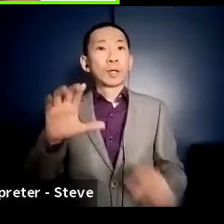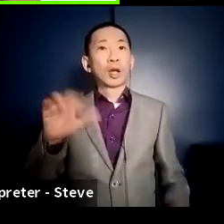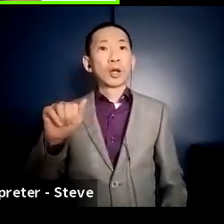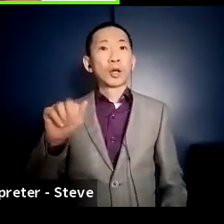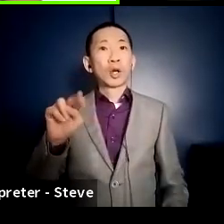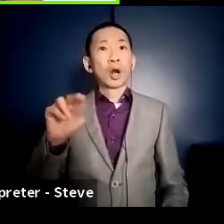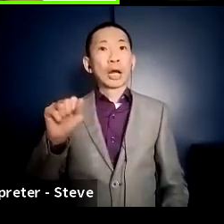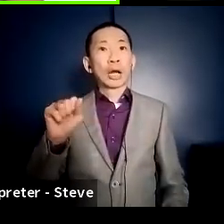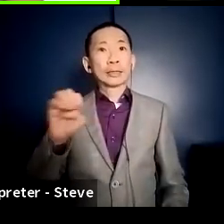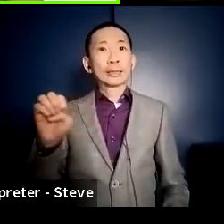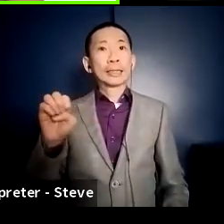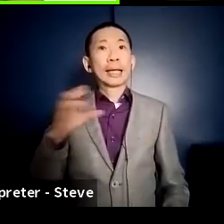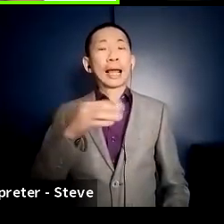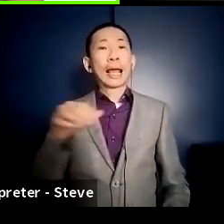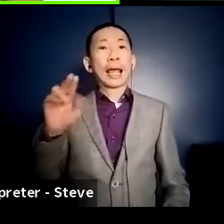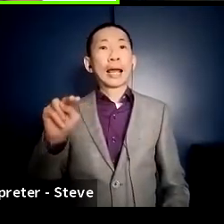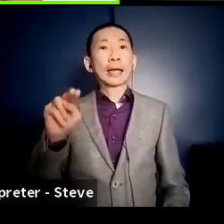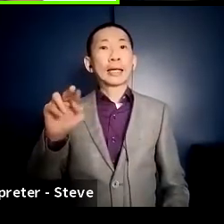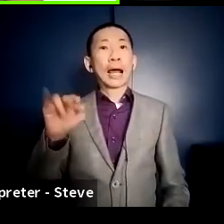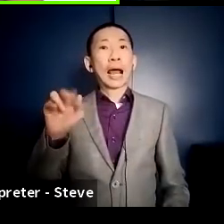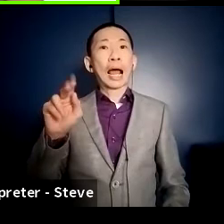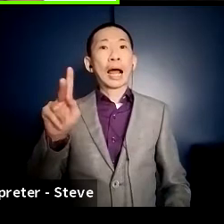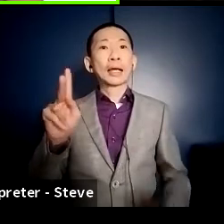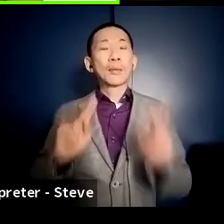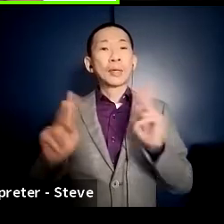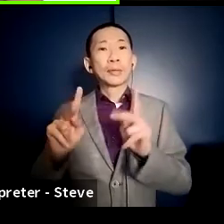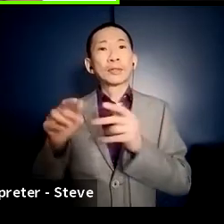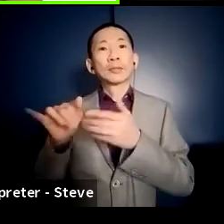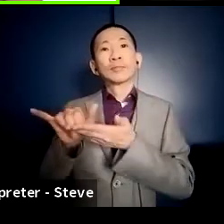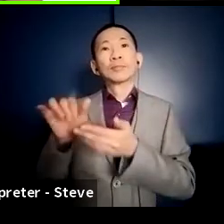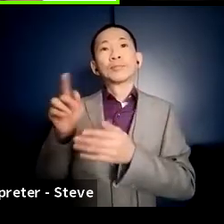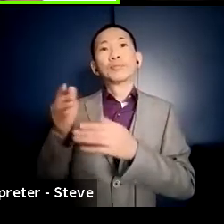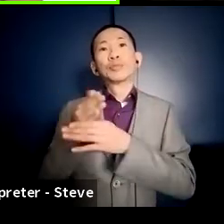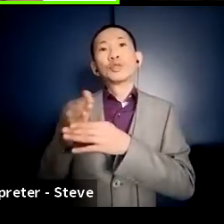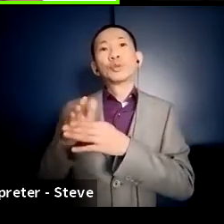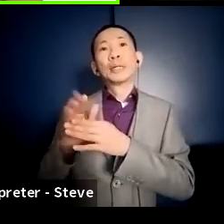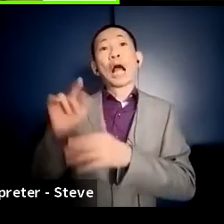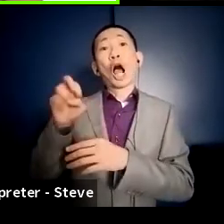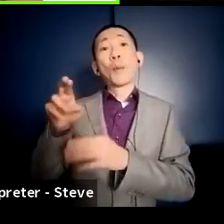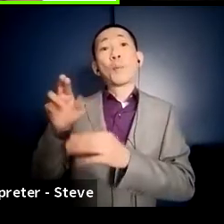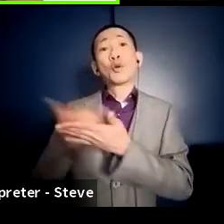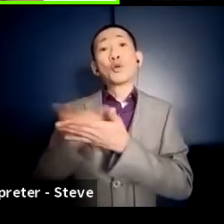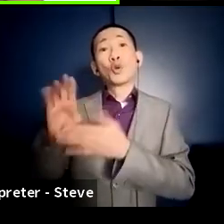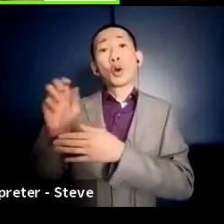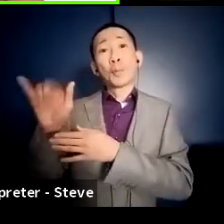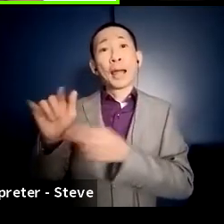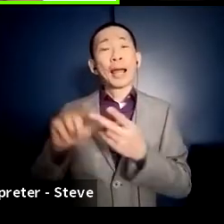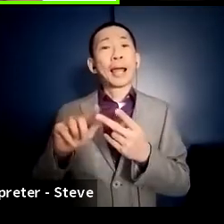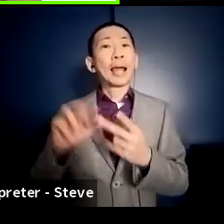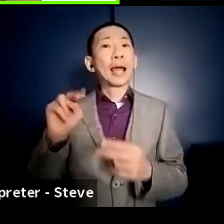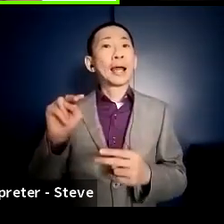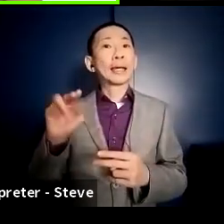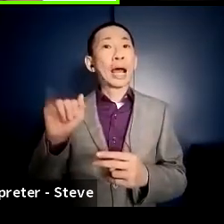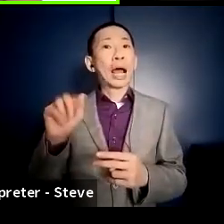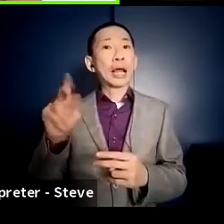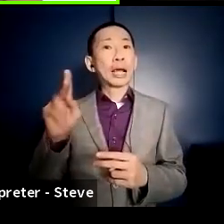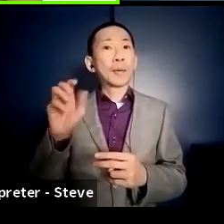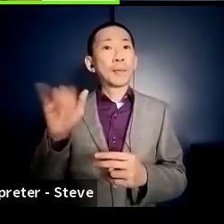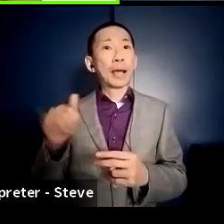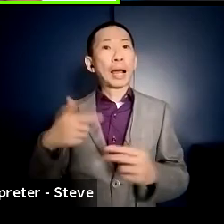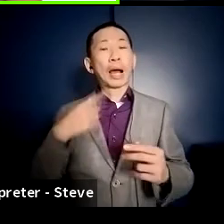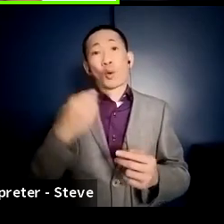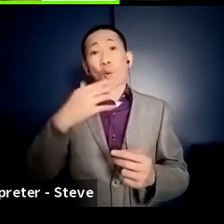peoples, in what is colonially known as Bay Ridge, Brooklyn, between Upper New York Bay and Nyack Bay. As a visual description, I'm a